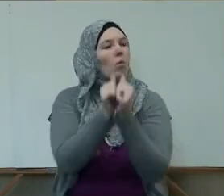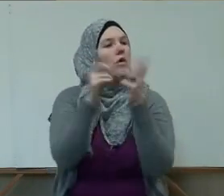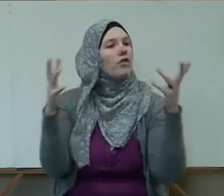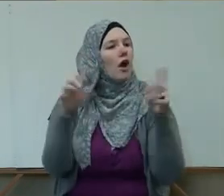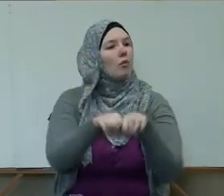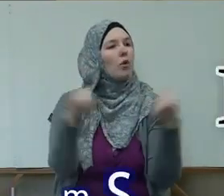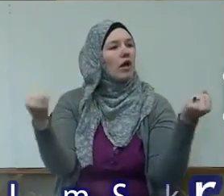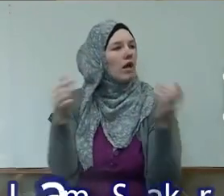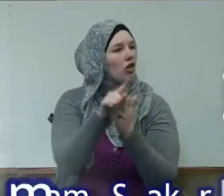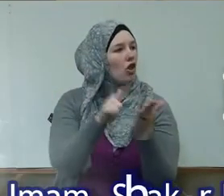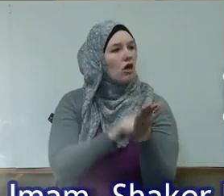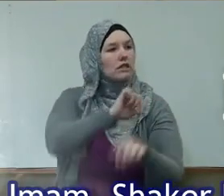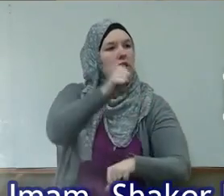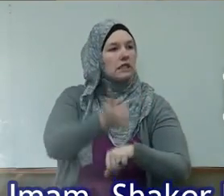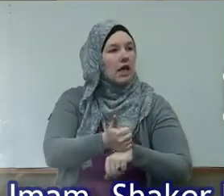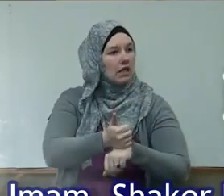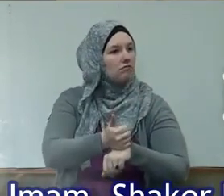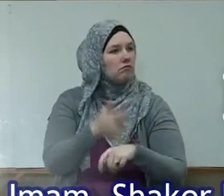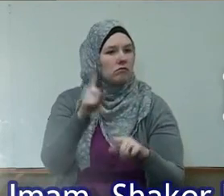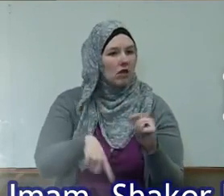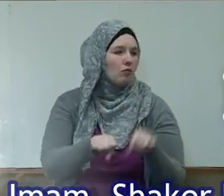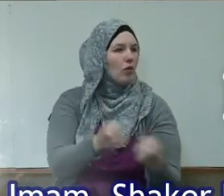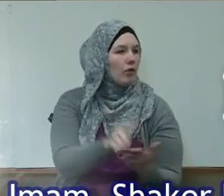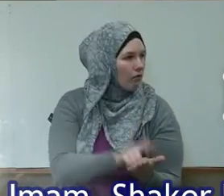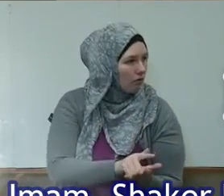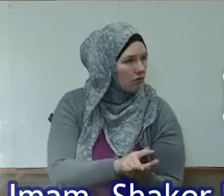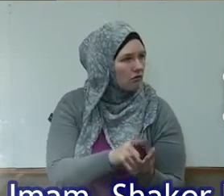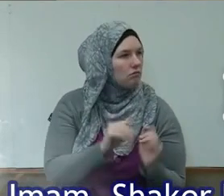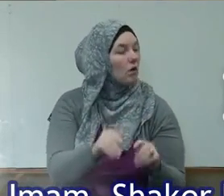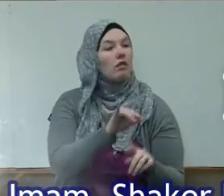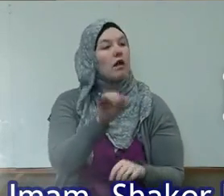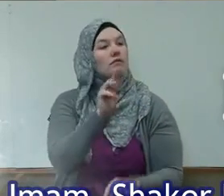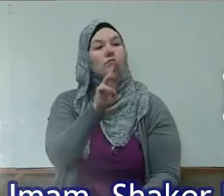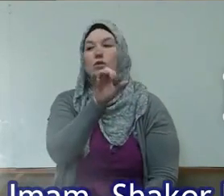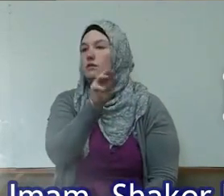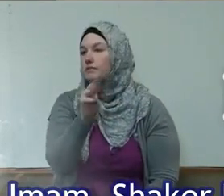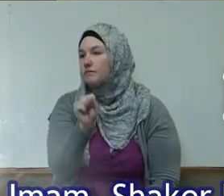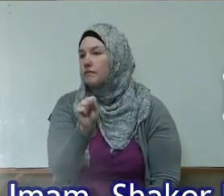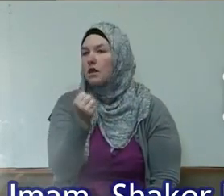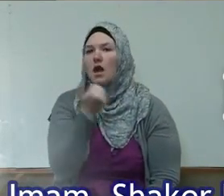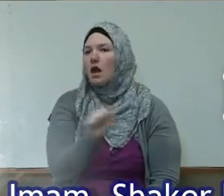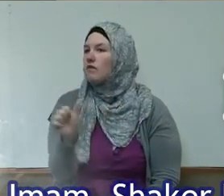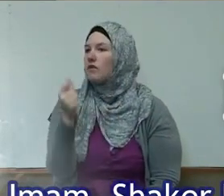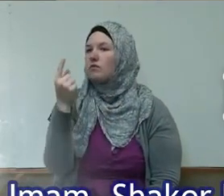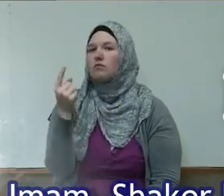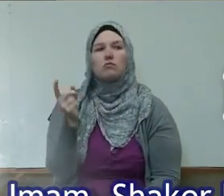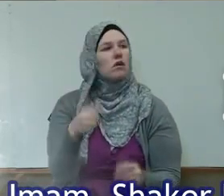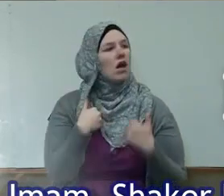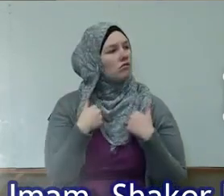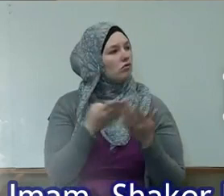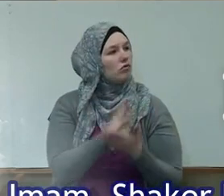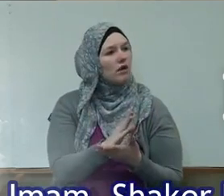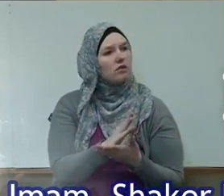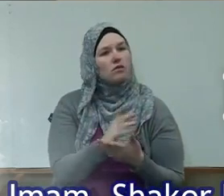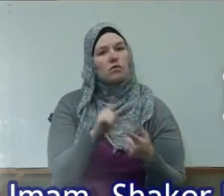violating the laws set by others. A Muslim, like every human being, they have the right to be